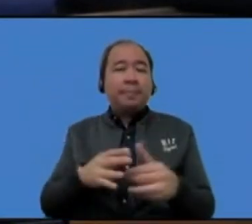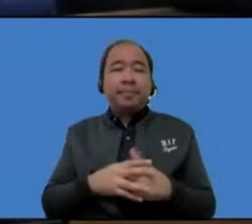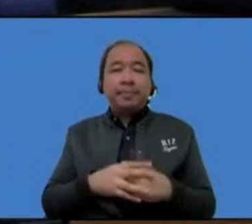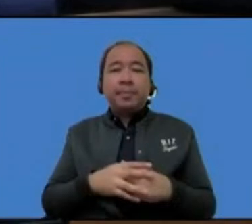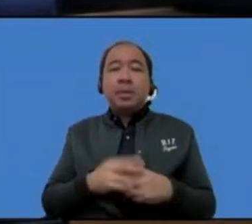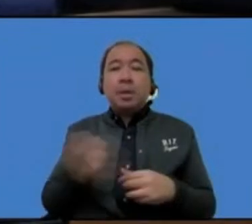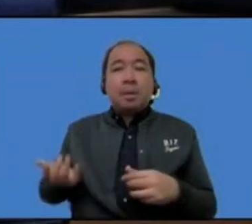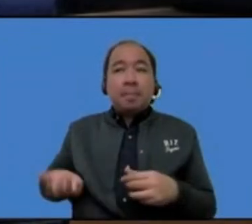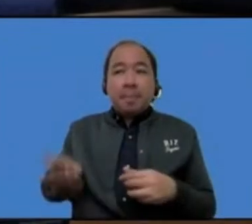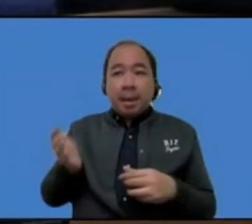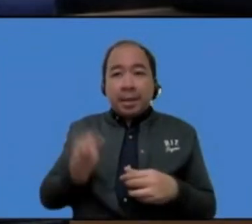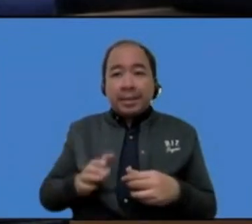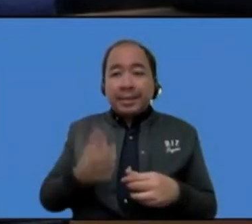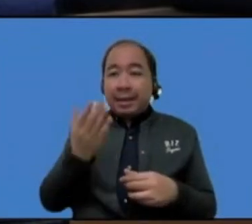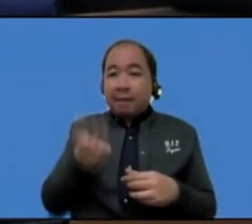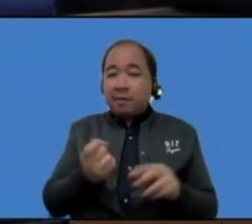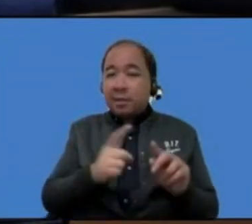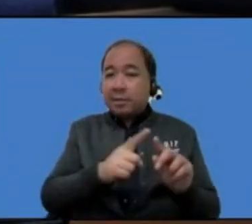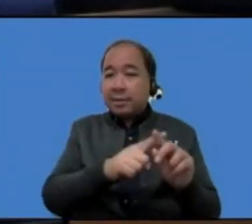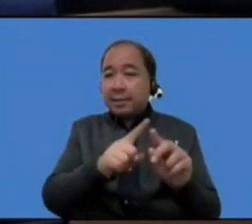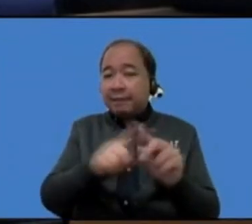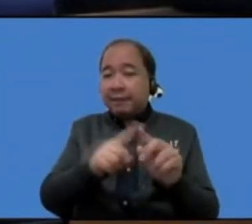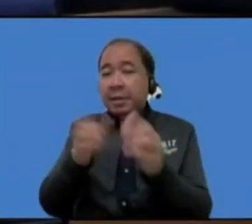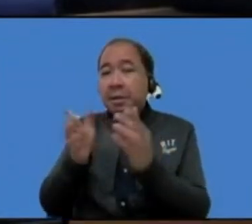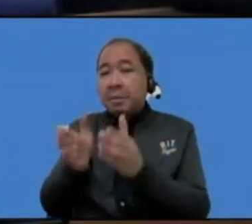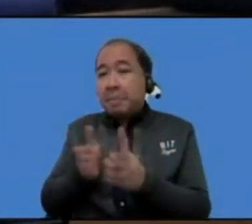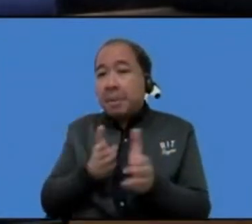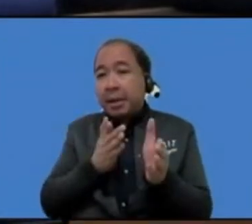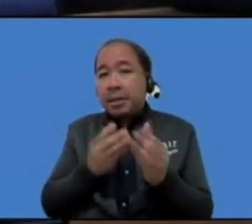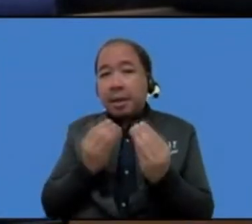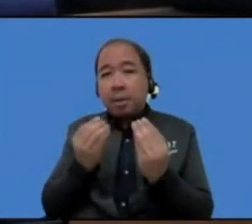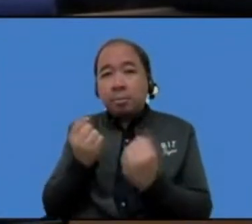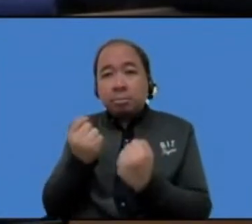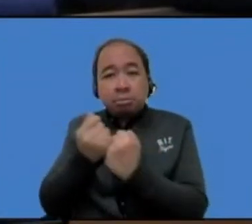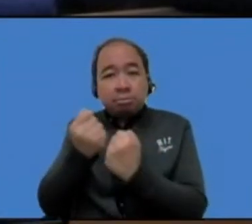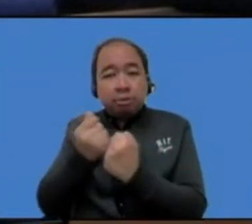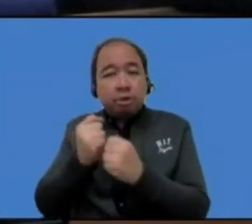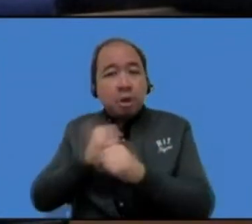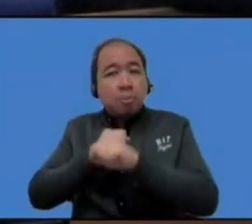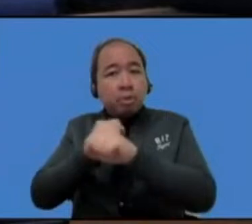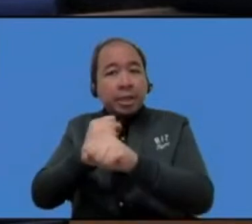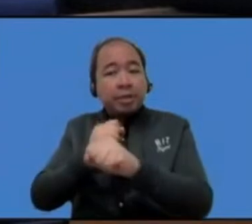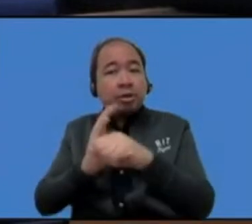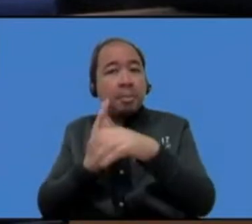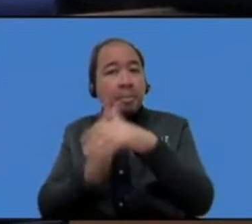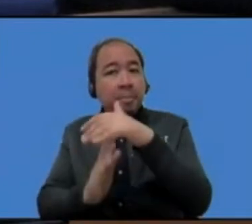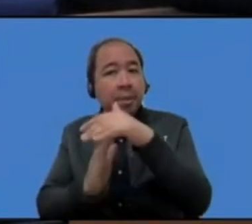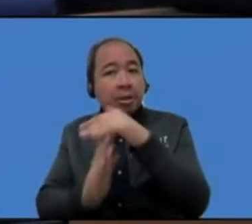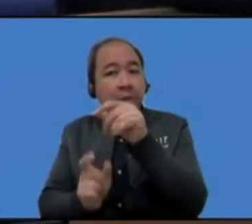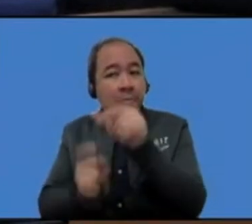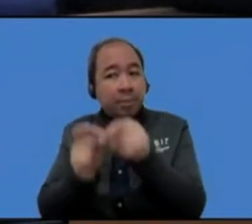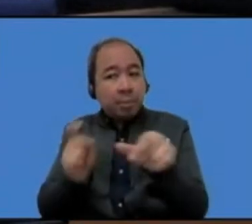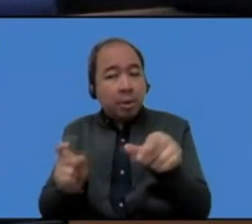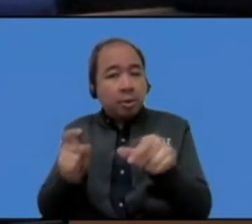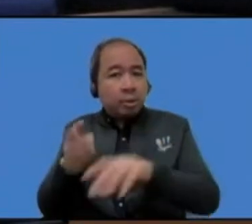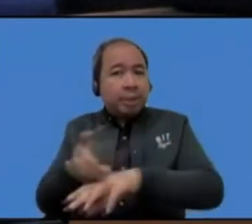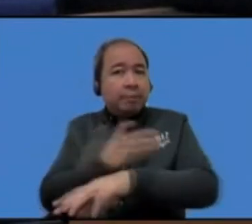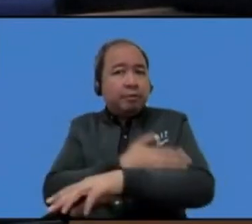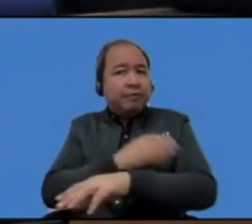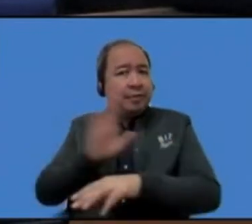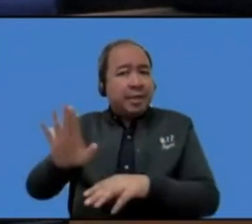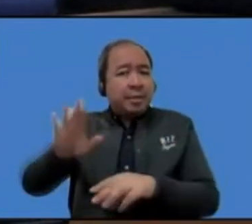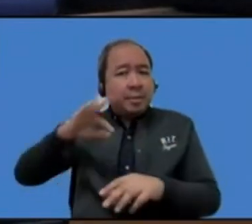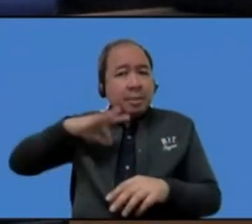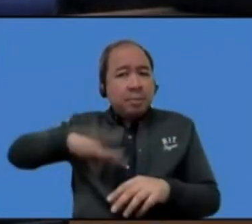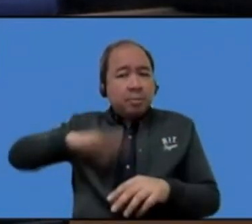other initiatives to improve the protection of migrants and enhance their welfare, particularly throughout the